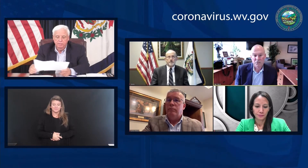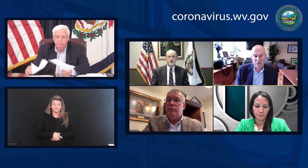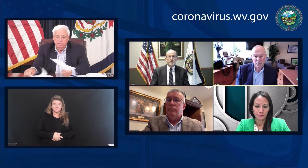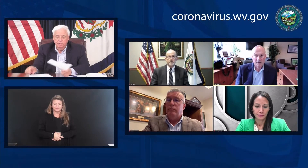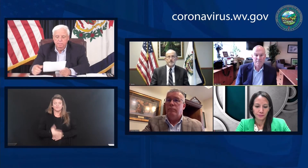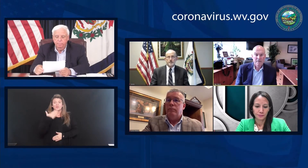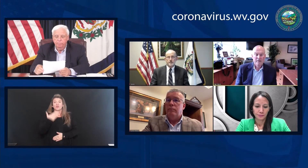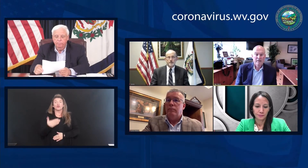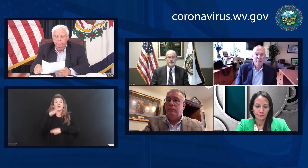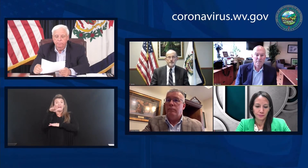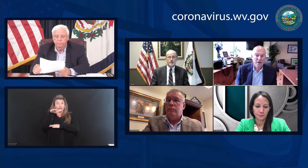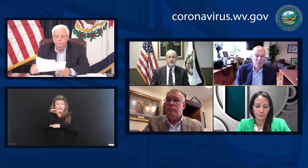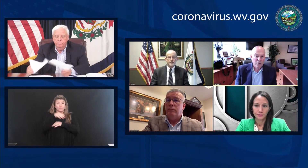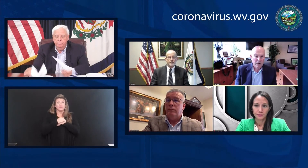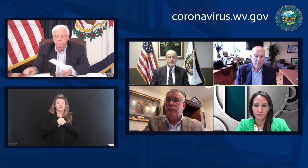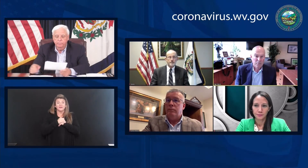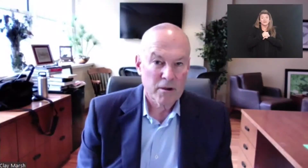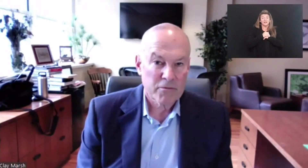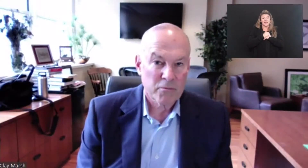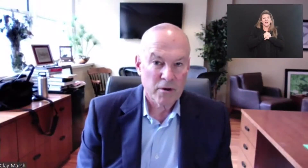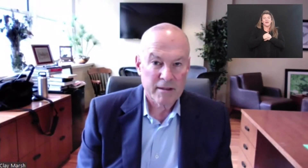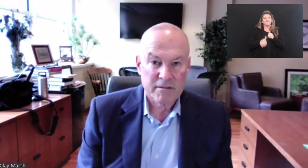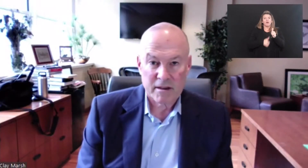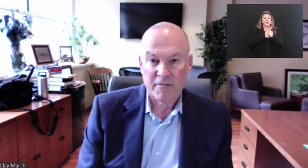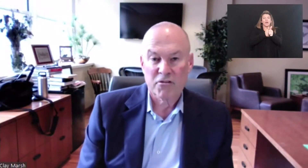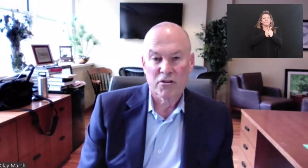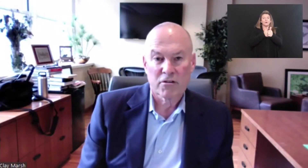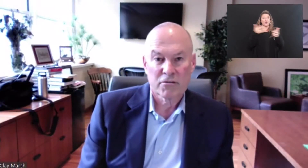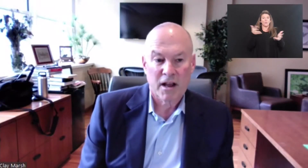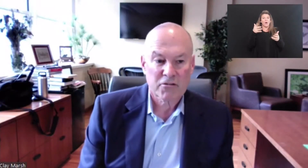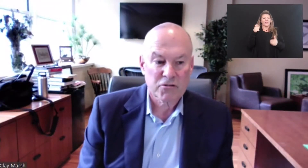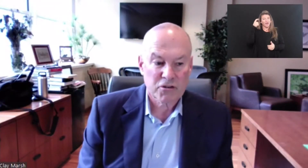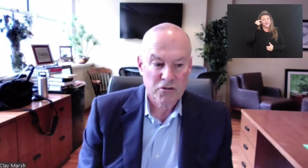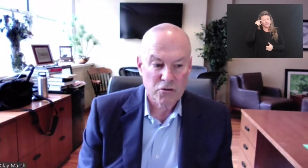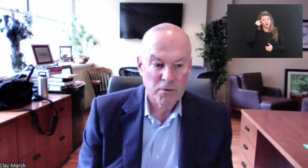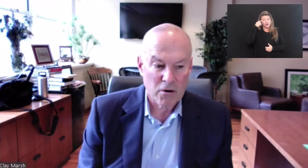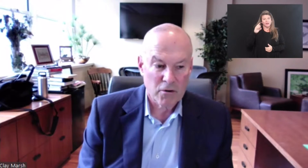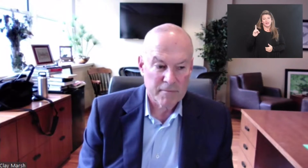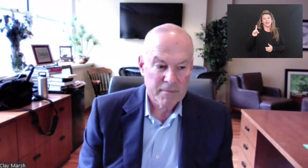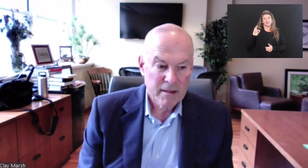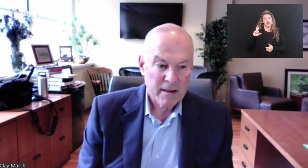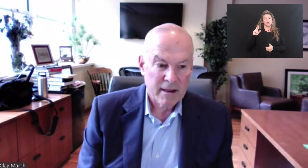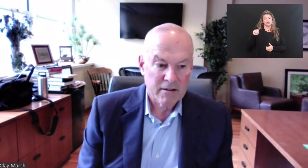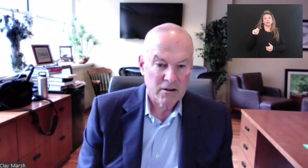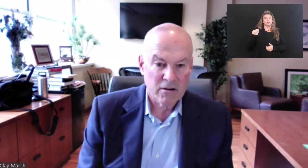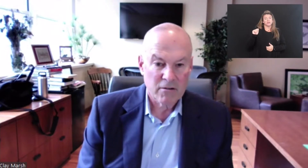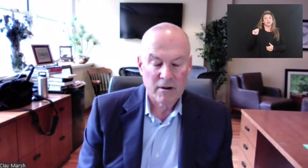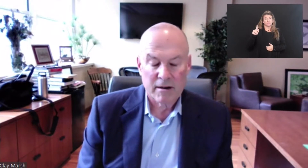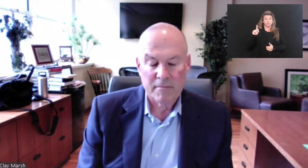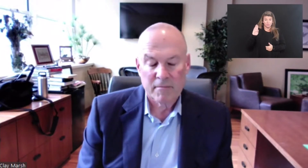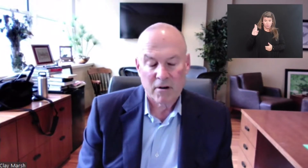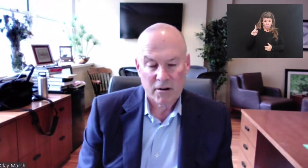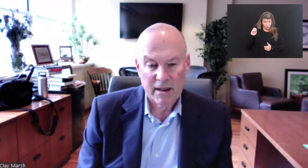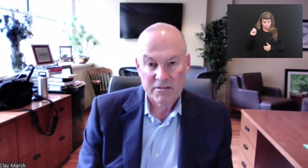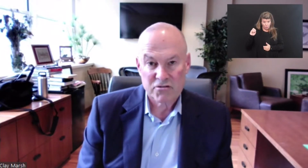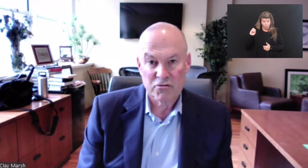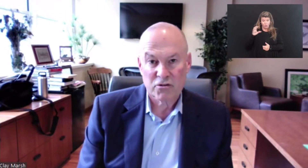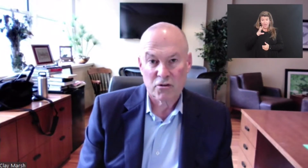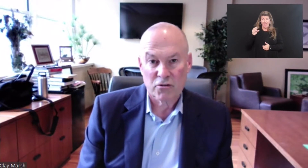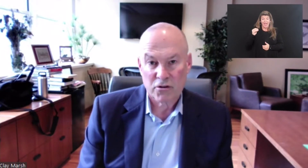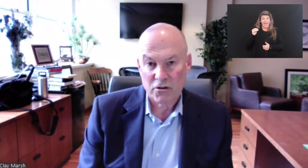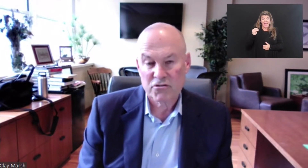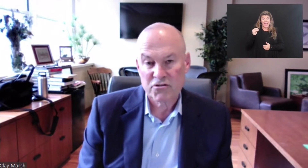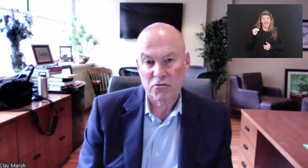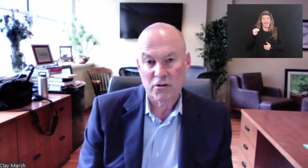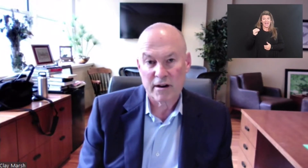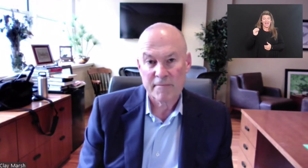Good afternoon, and in following up with what the governor, Dr. Takubo, and our guest who